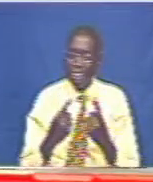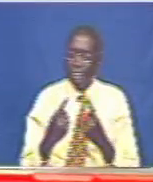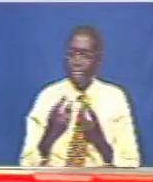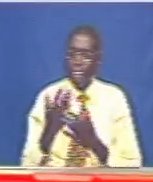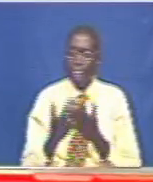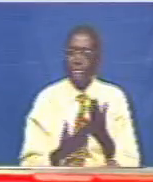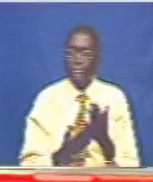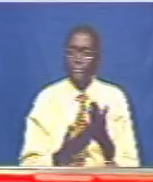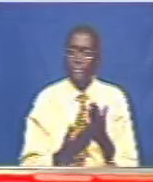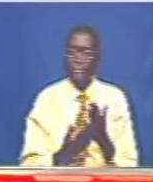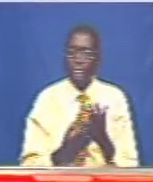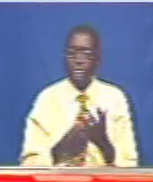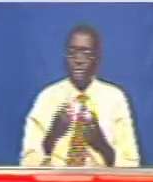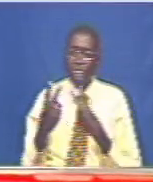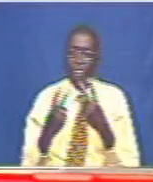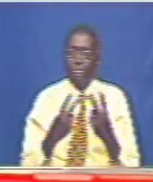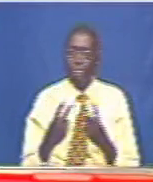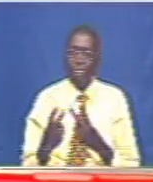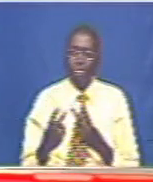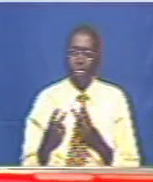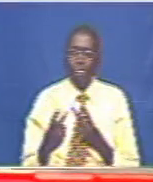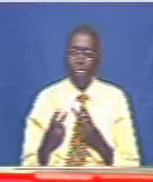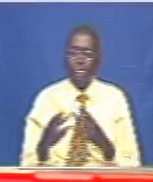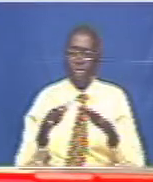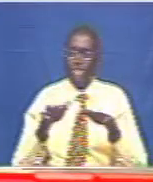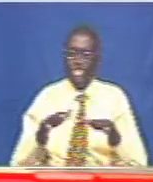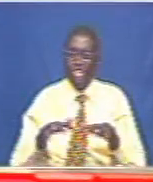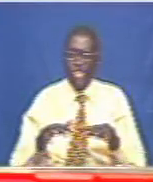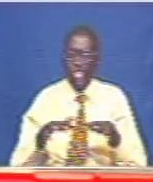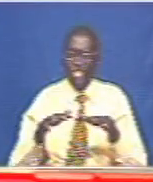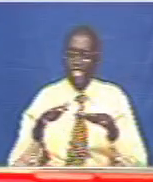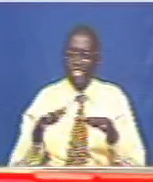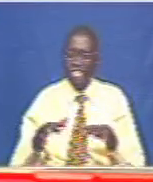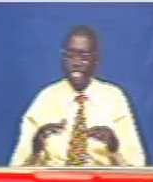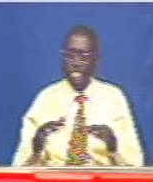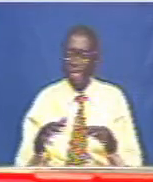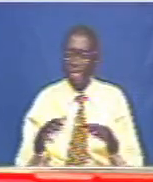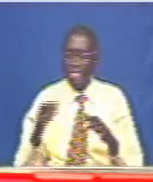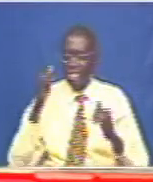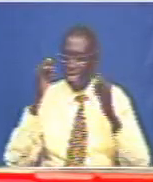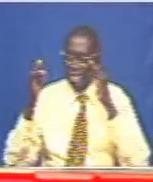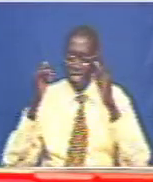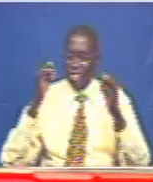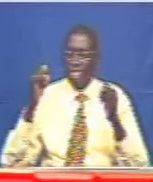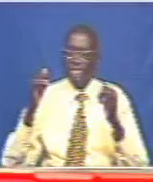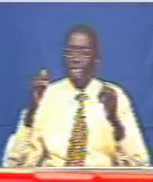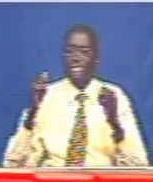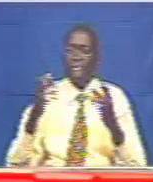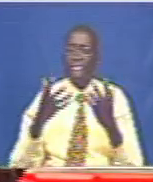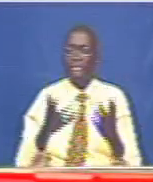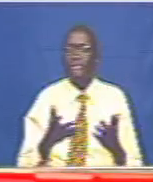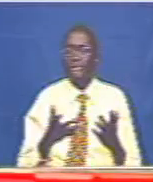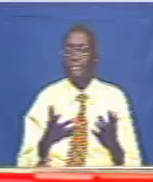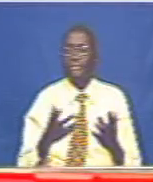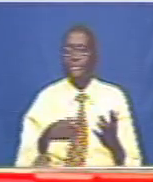and we see the aspect of slowness and limitedness in terms of creativity and innovation in the movement is concerned. Mm-hmm. And as